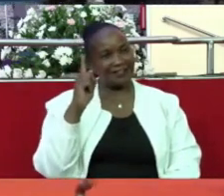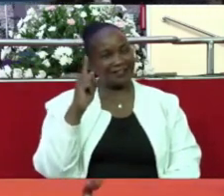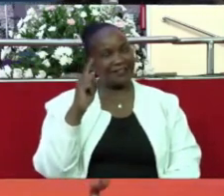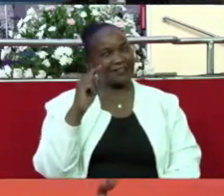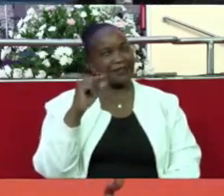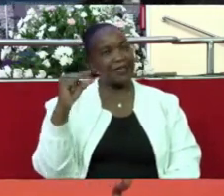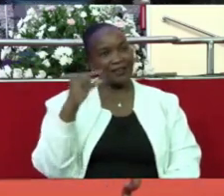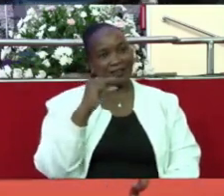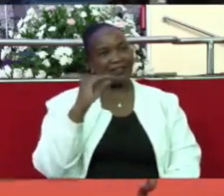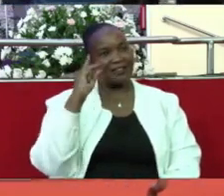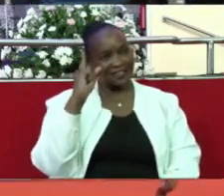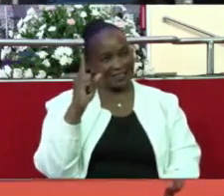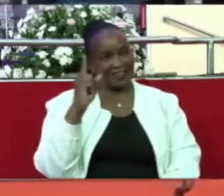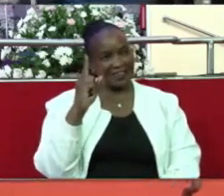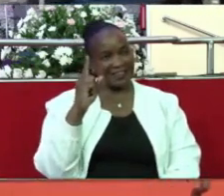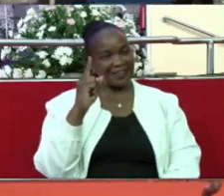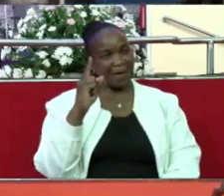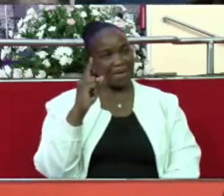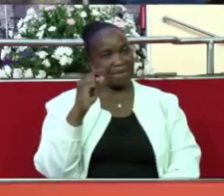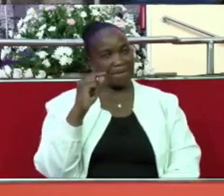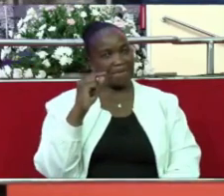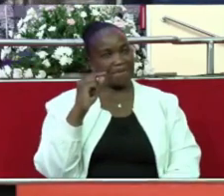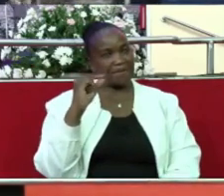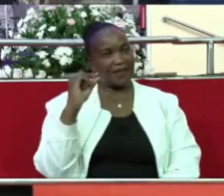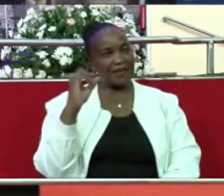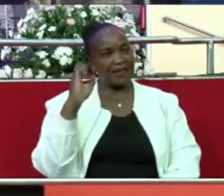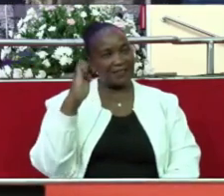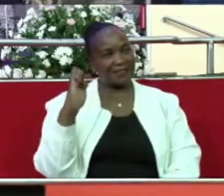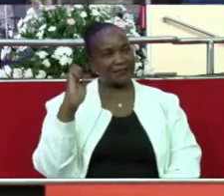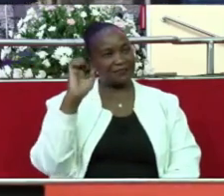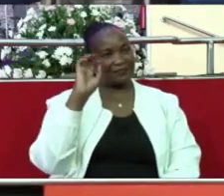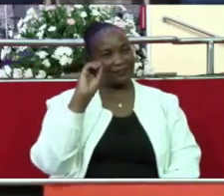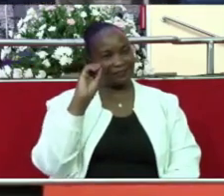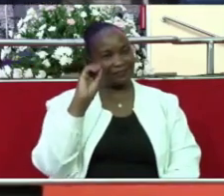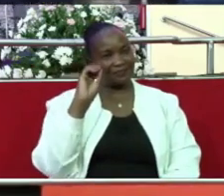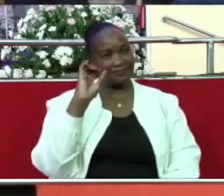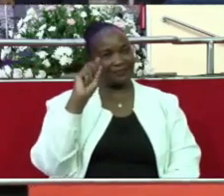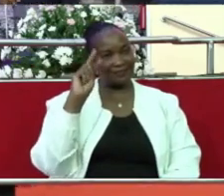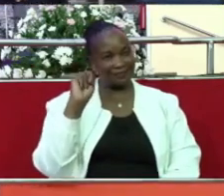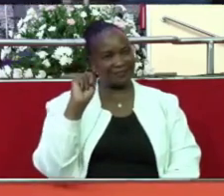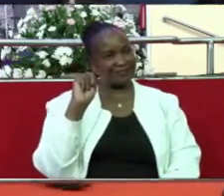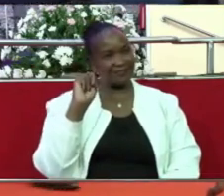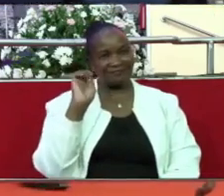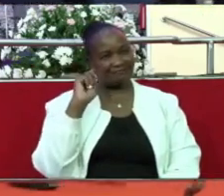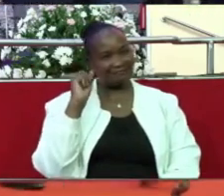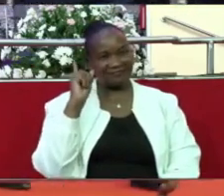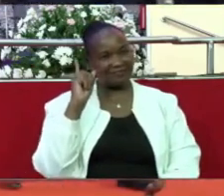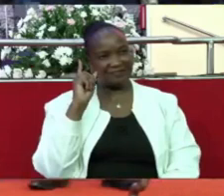morning, not knowing what to do next. But Gideon, in that threshing floor,